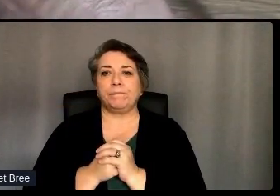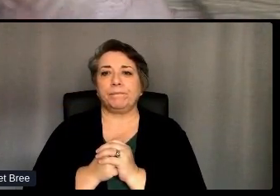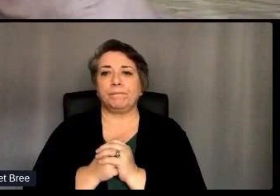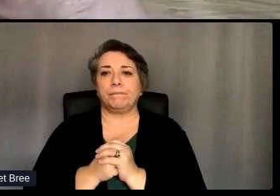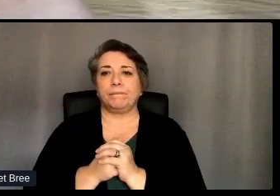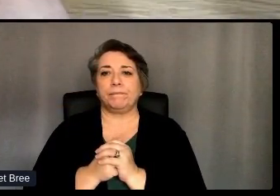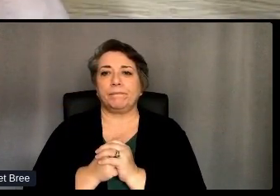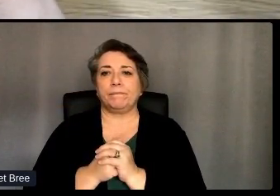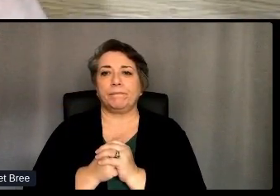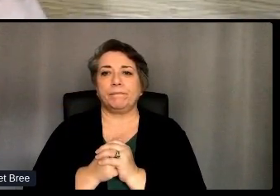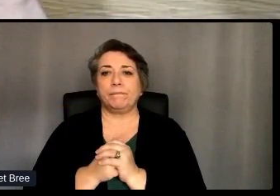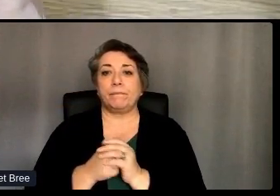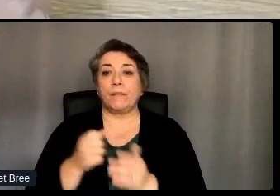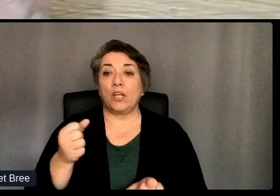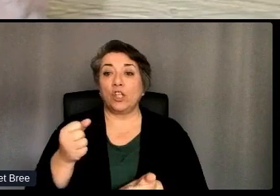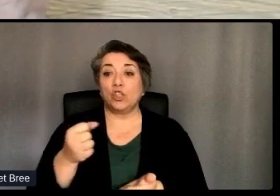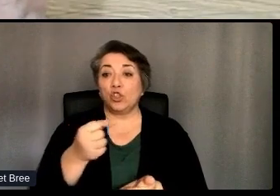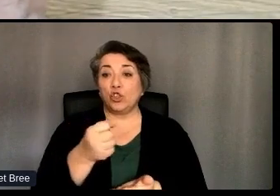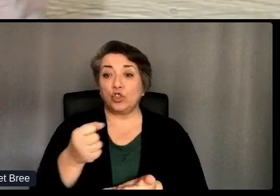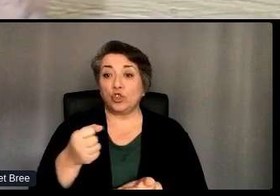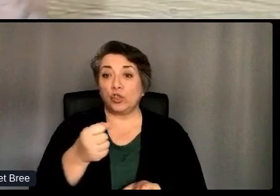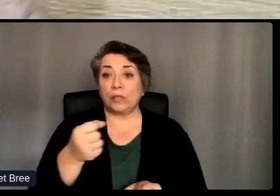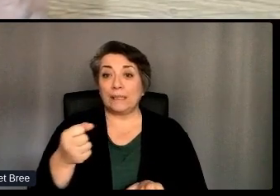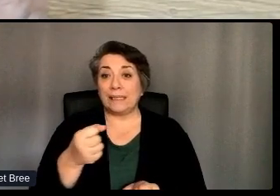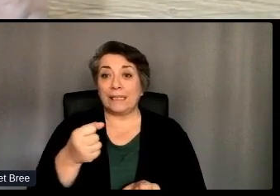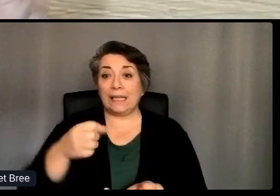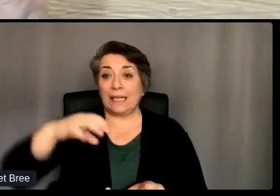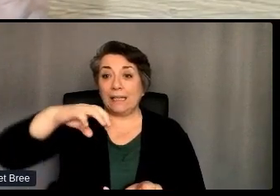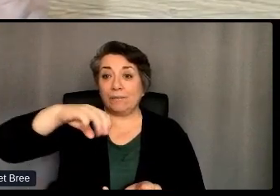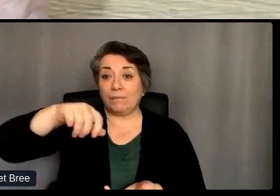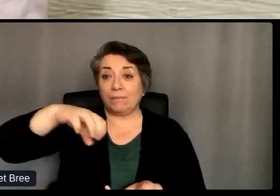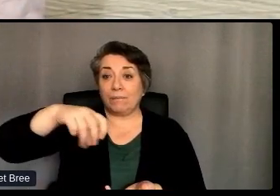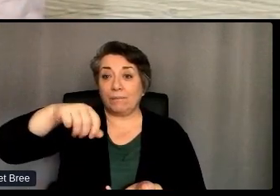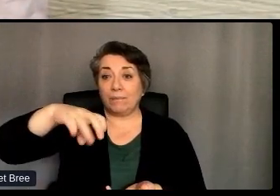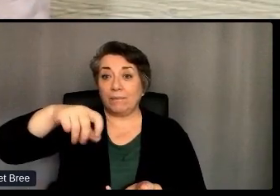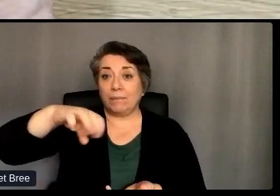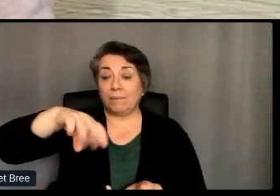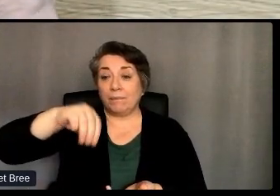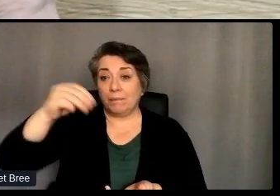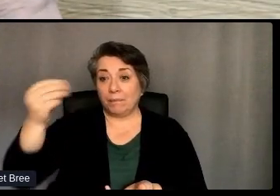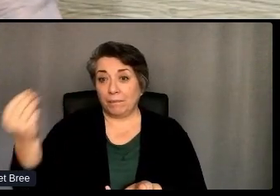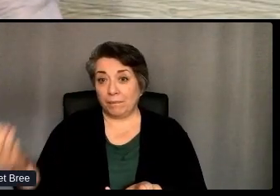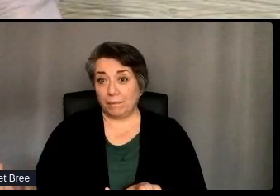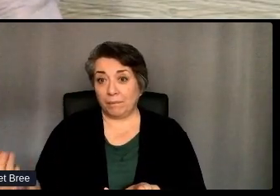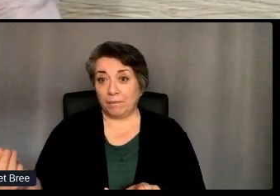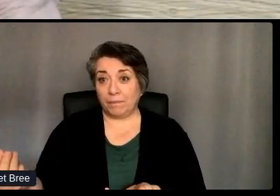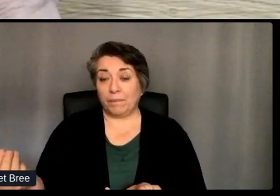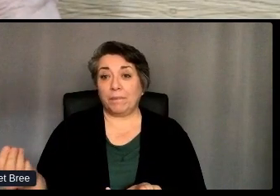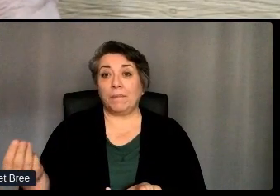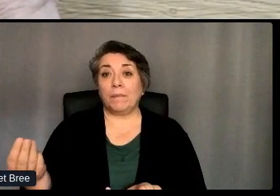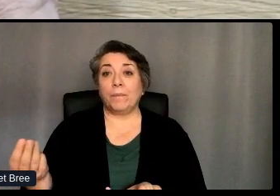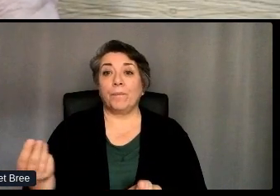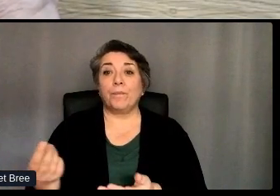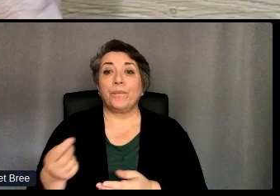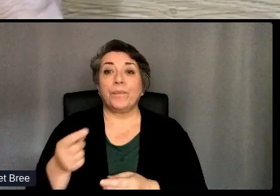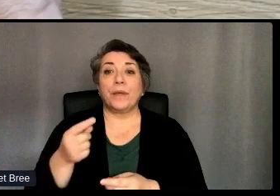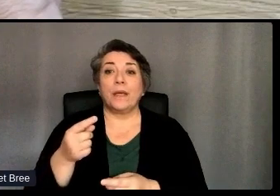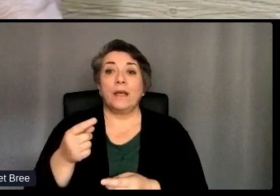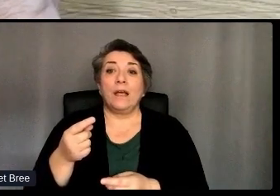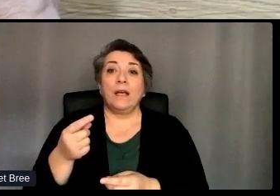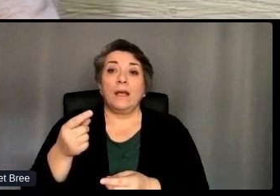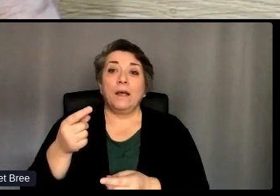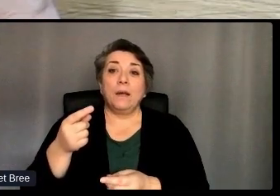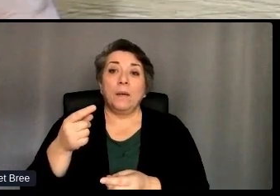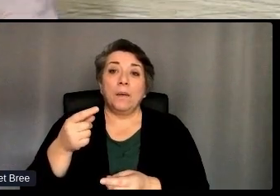The stick of the joystick topper is threaded and can be taken out to only replace the stick. But again, underneath is the